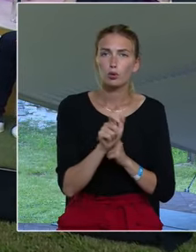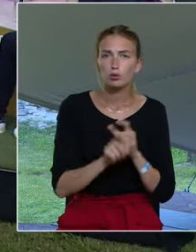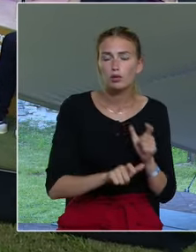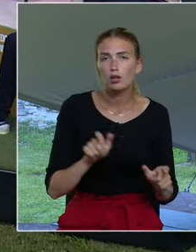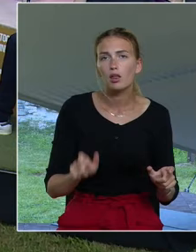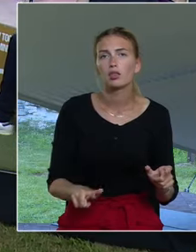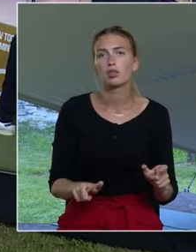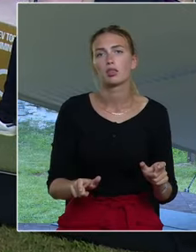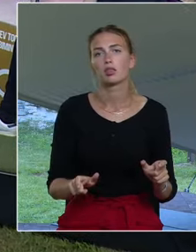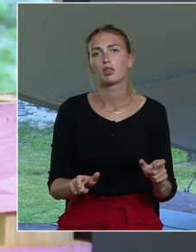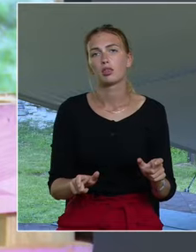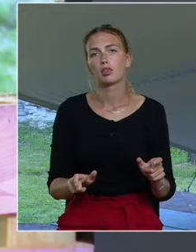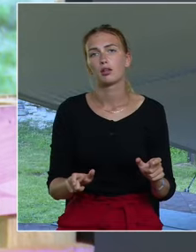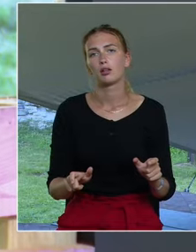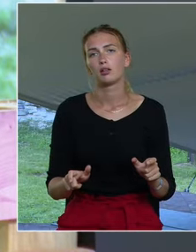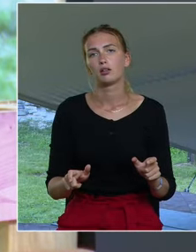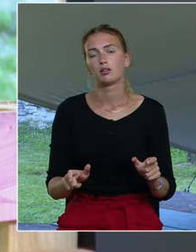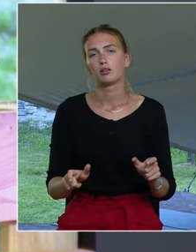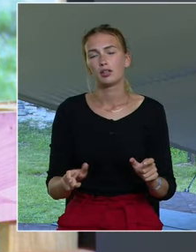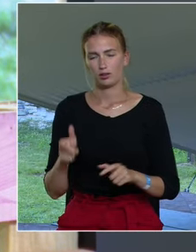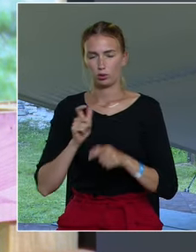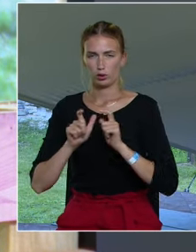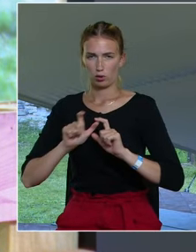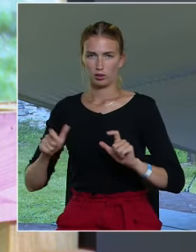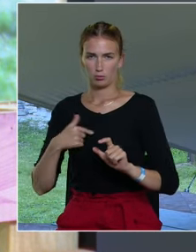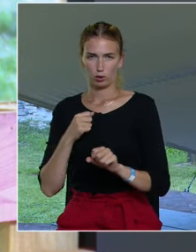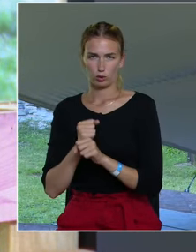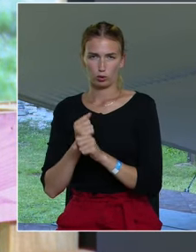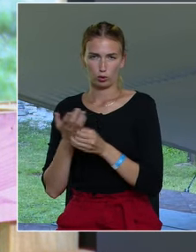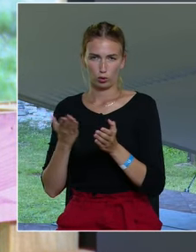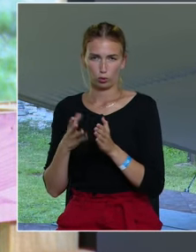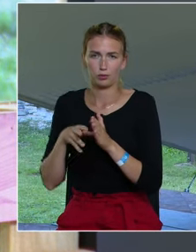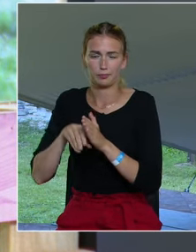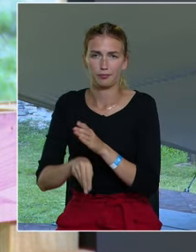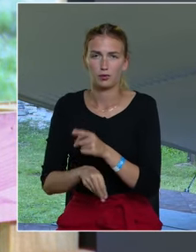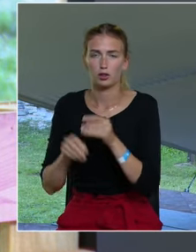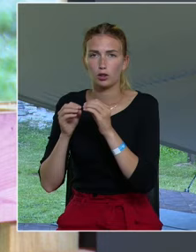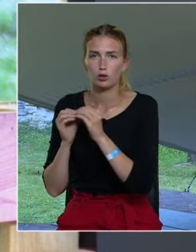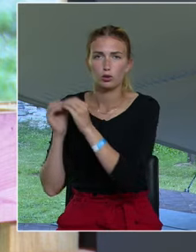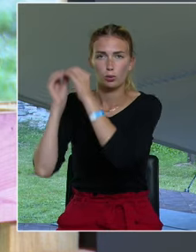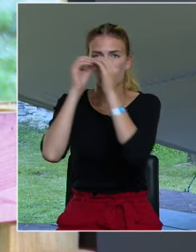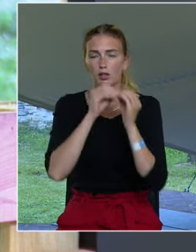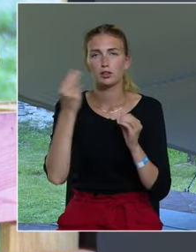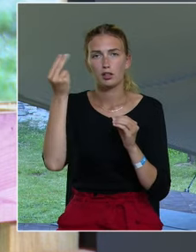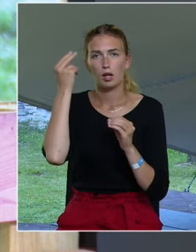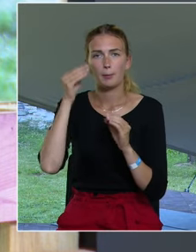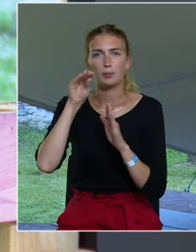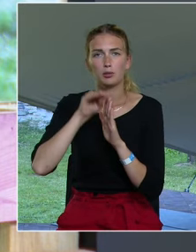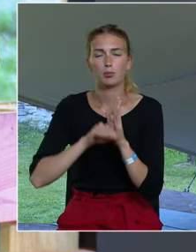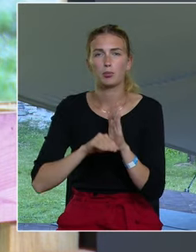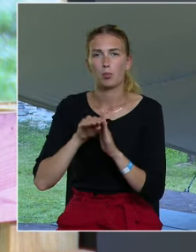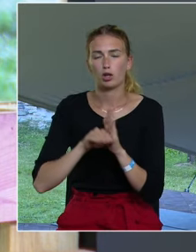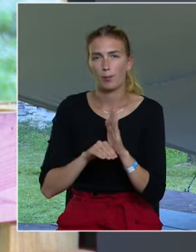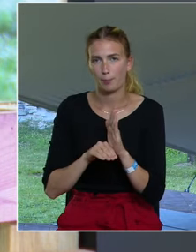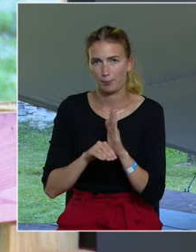and so the university where I work in, we have had 10 years a study program called transmedia production